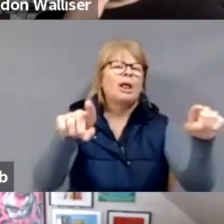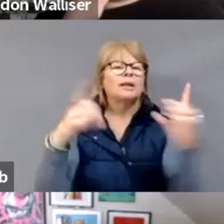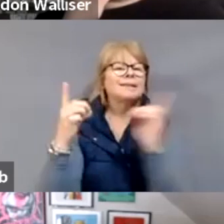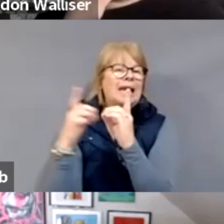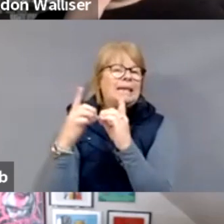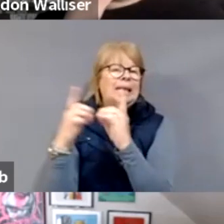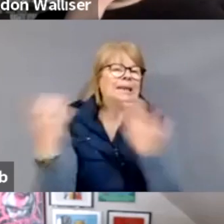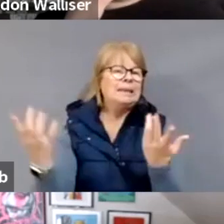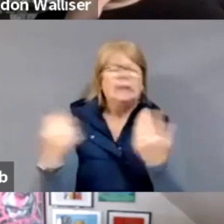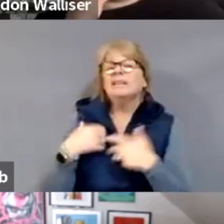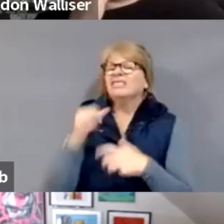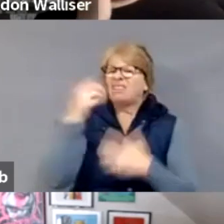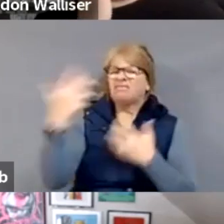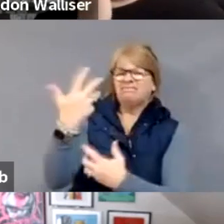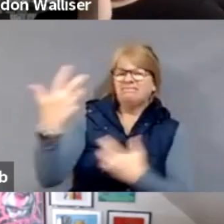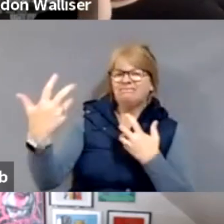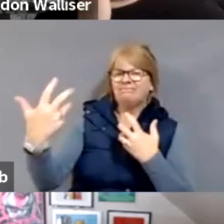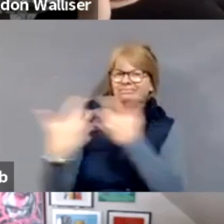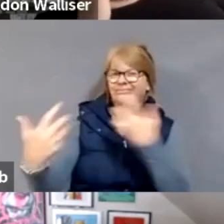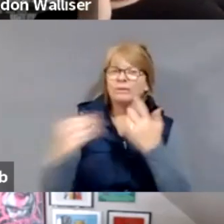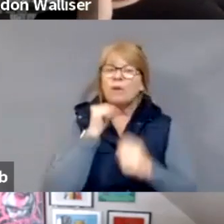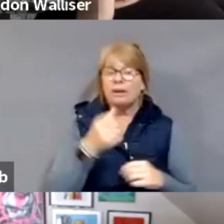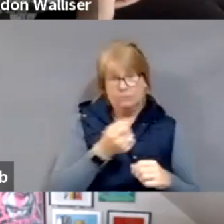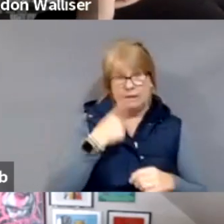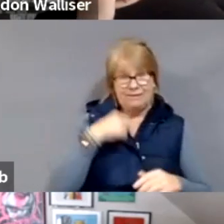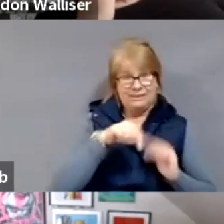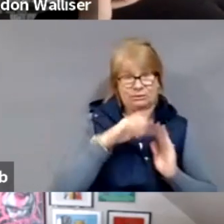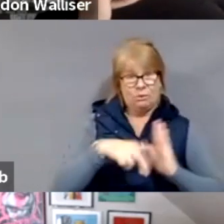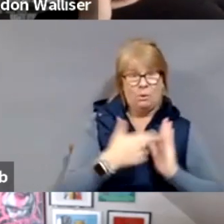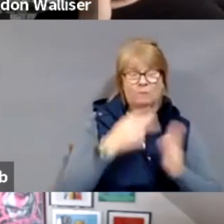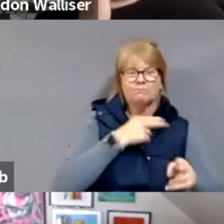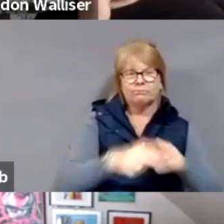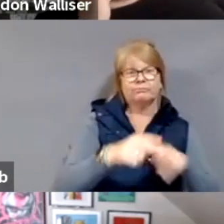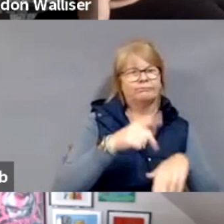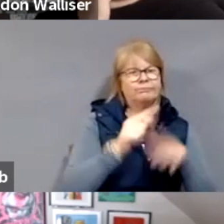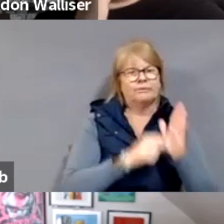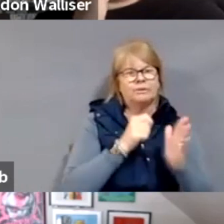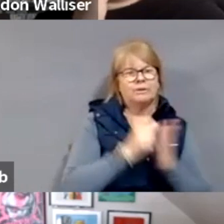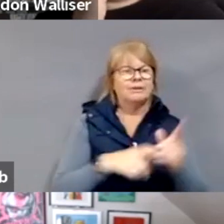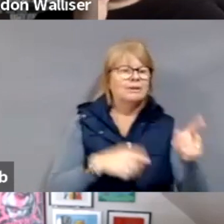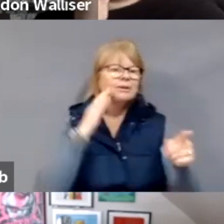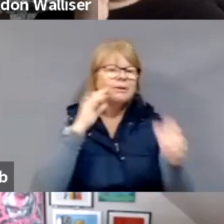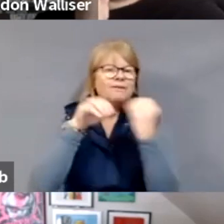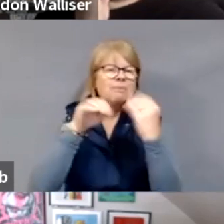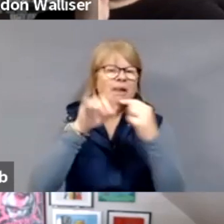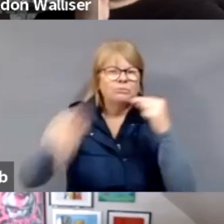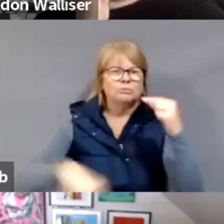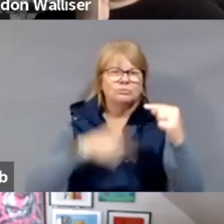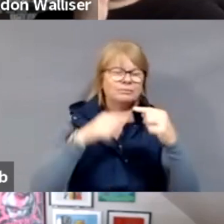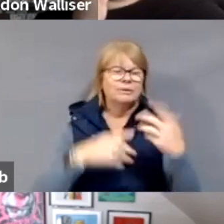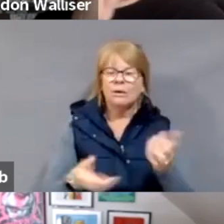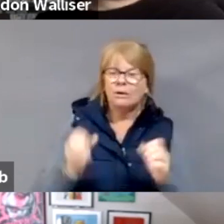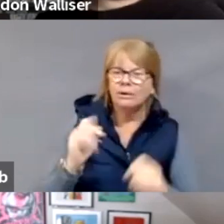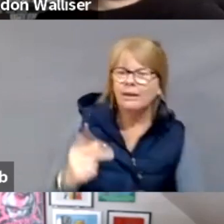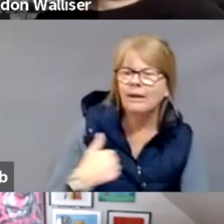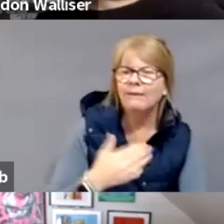that's cool because these jobs are temporary. That's what I mean about the feedback loops. They're dodgy. I see that we've